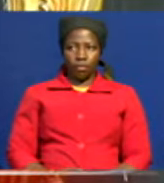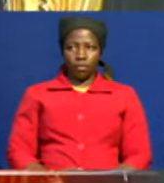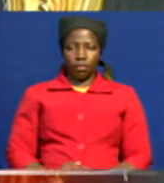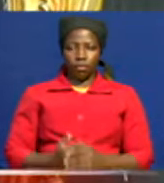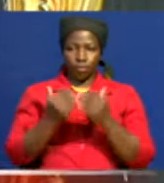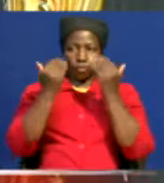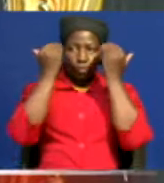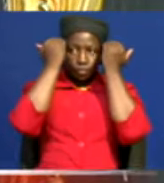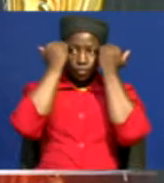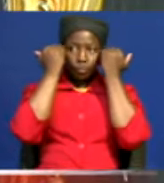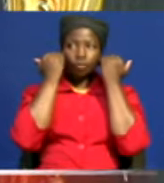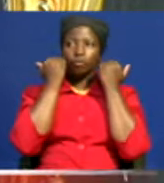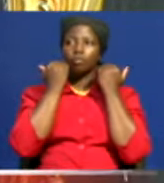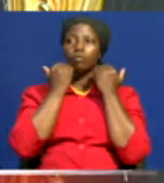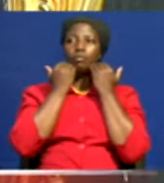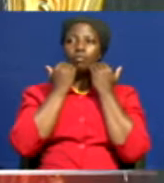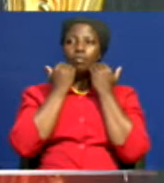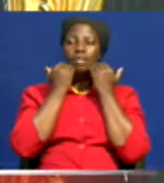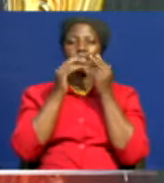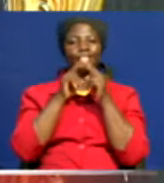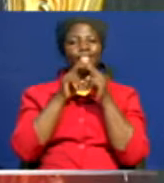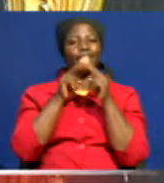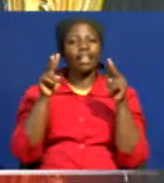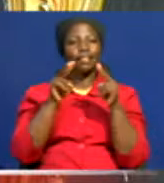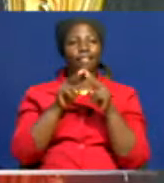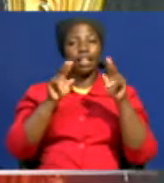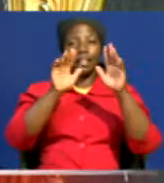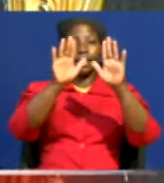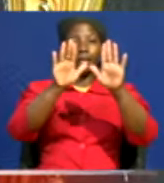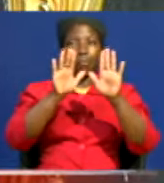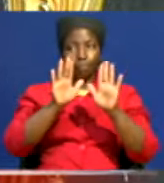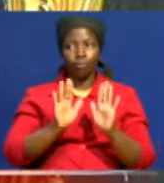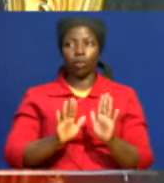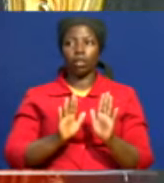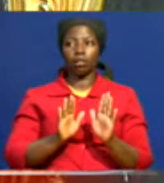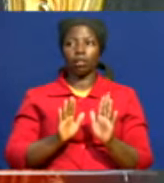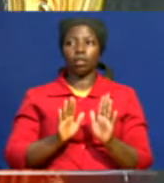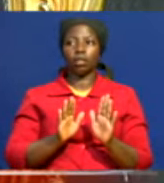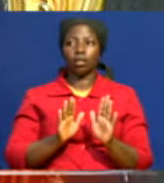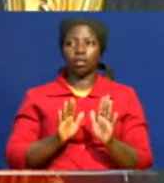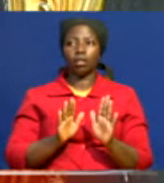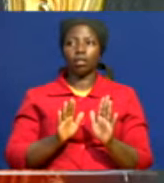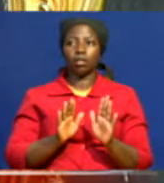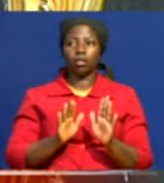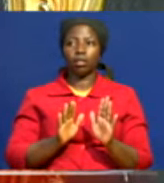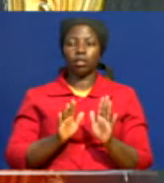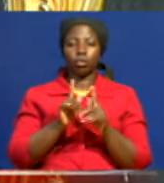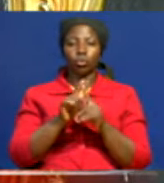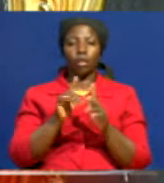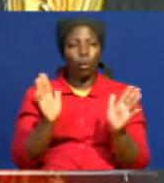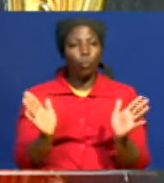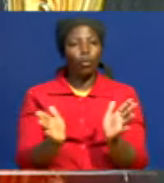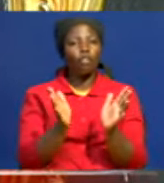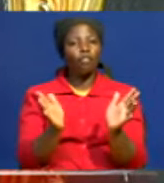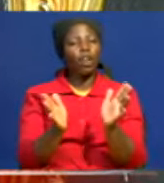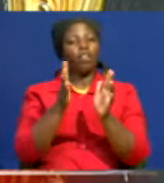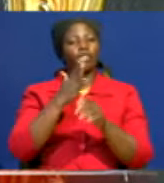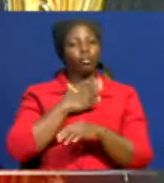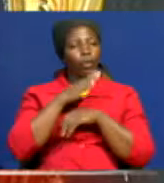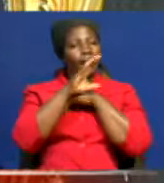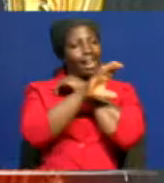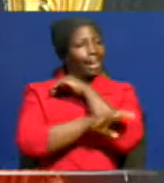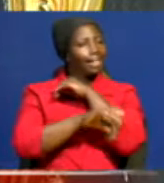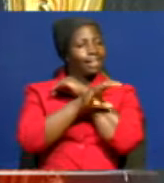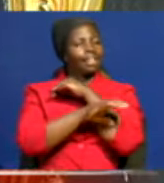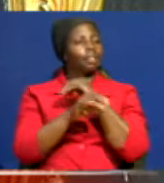Judiciary is too critical to be to the well-being of our country and our